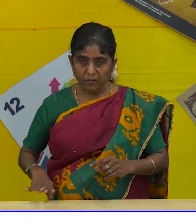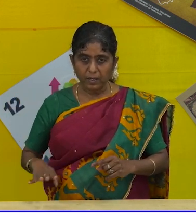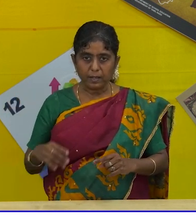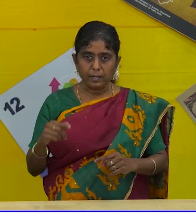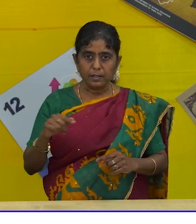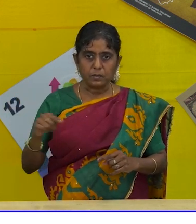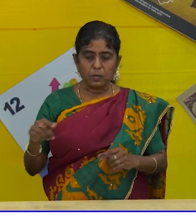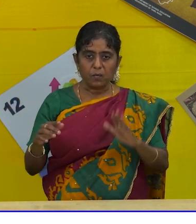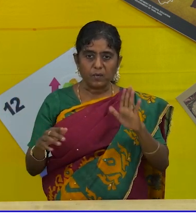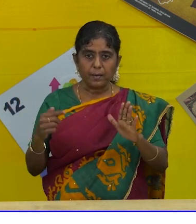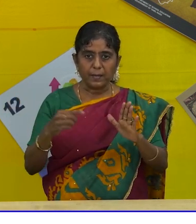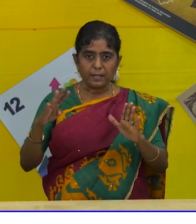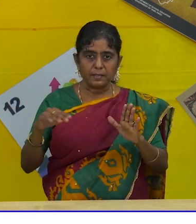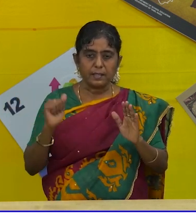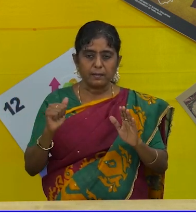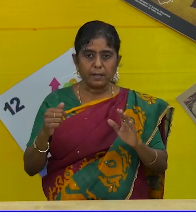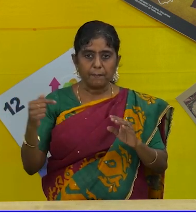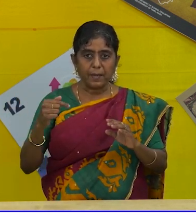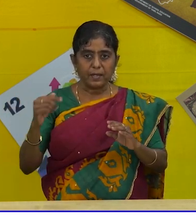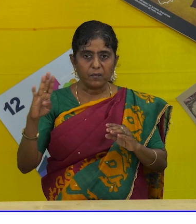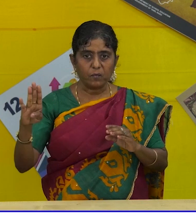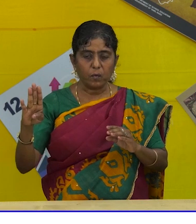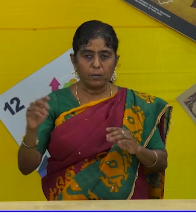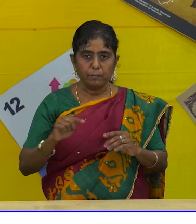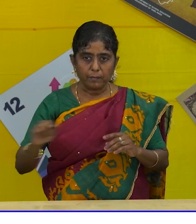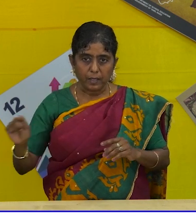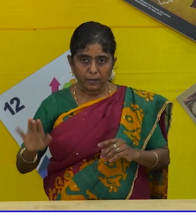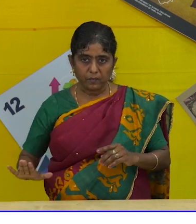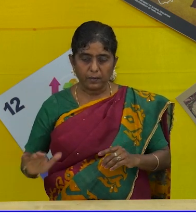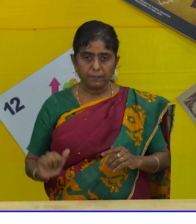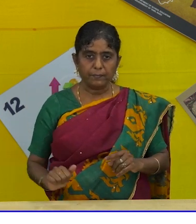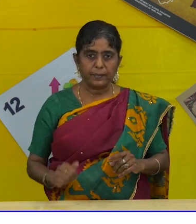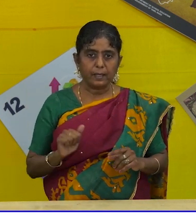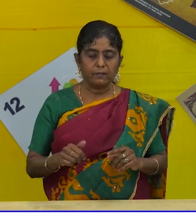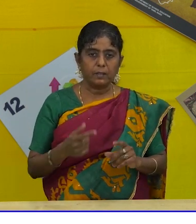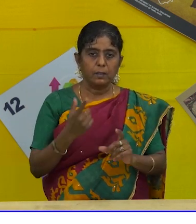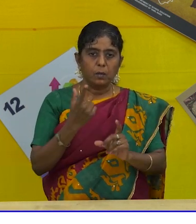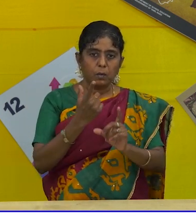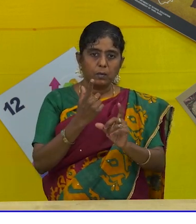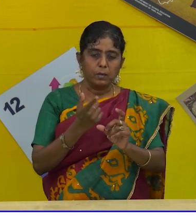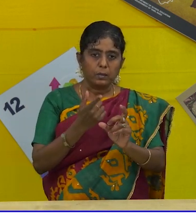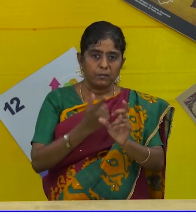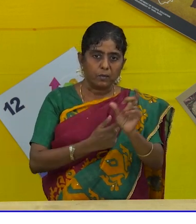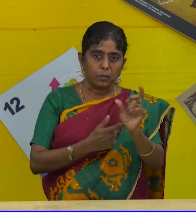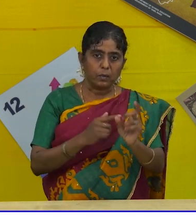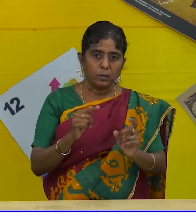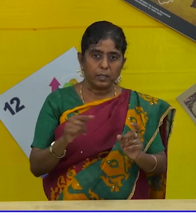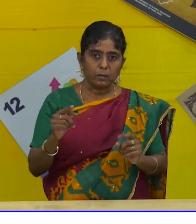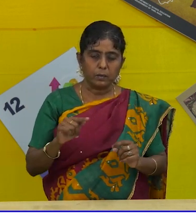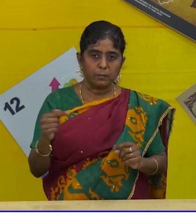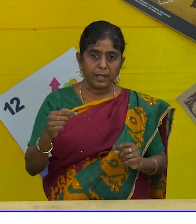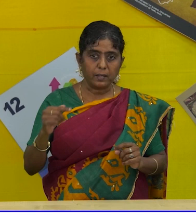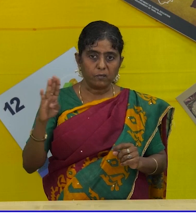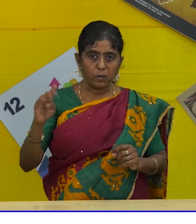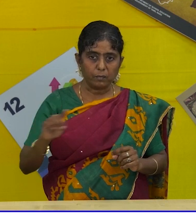So you got it is minus 4 by 5. That is the value of y. So, value of x is 9 by 5, value